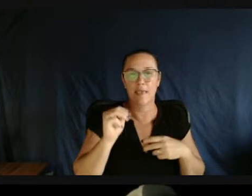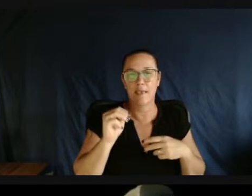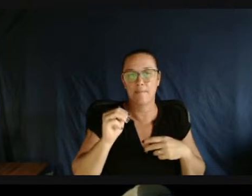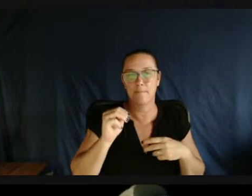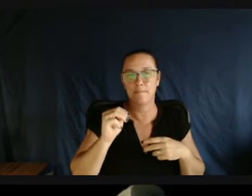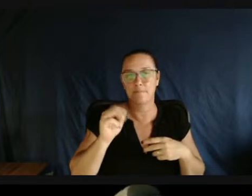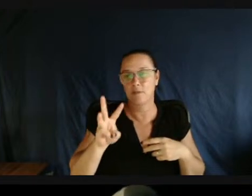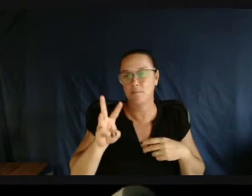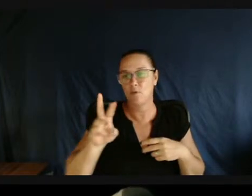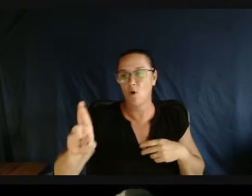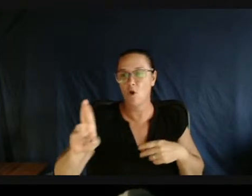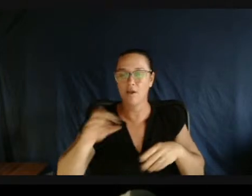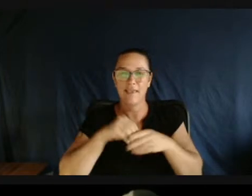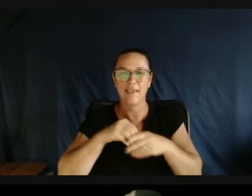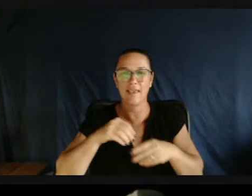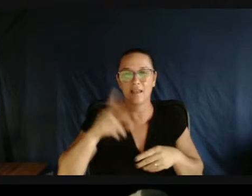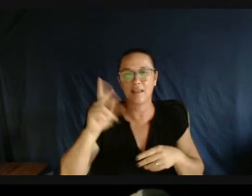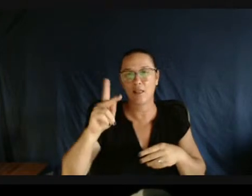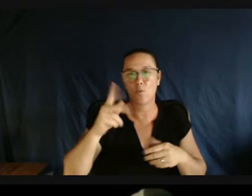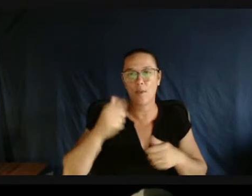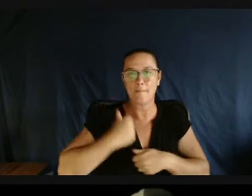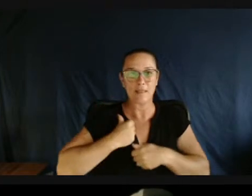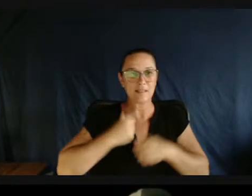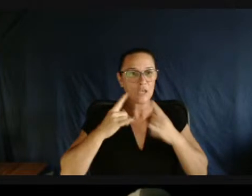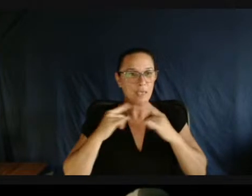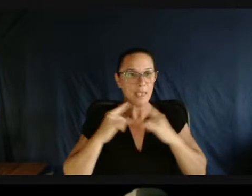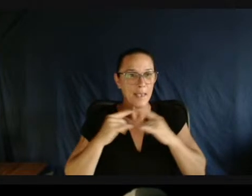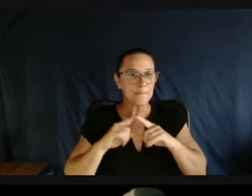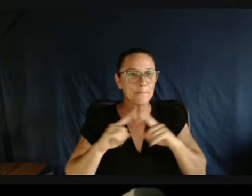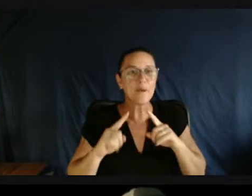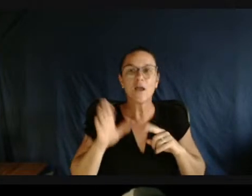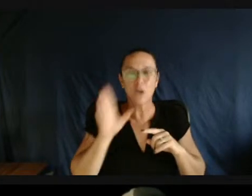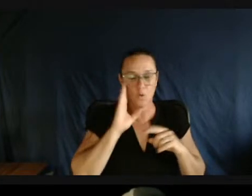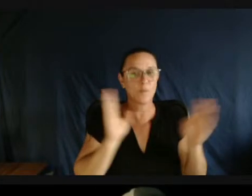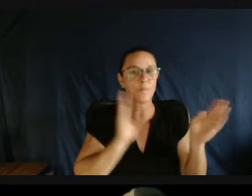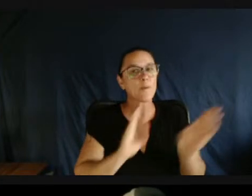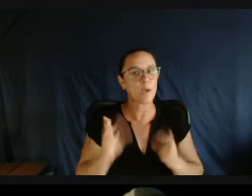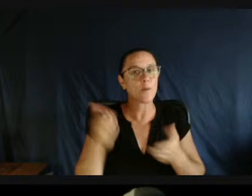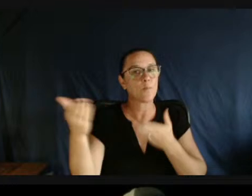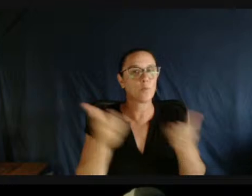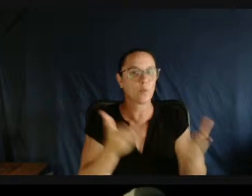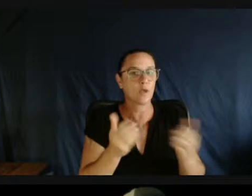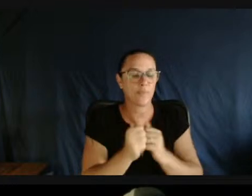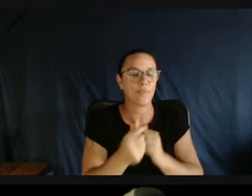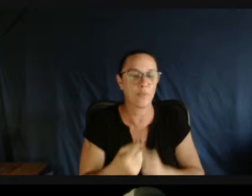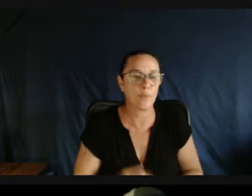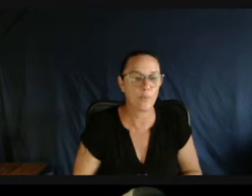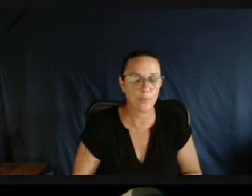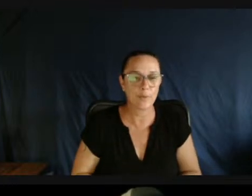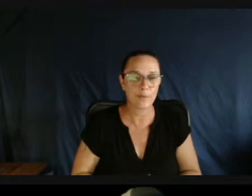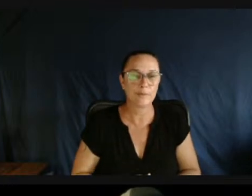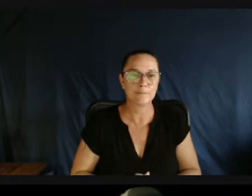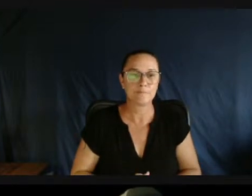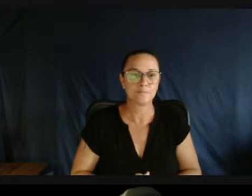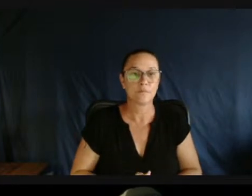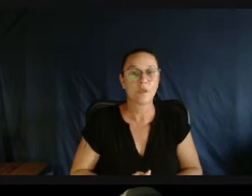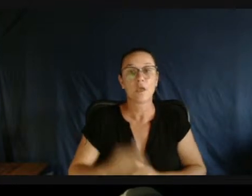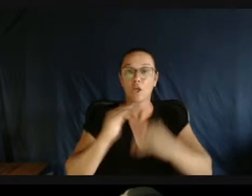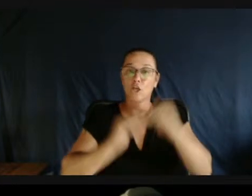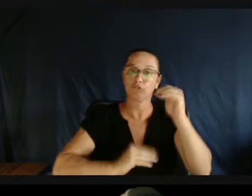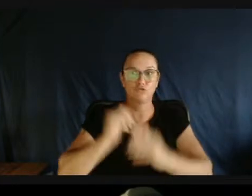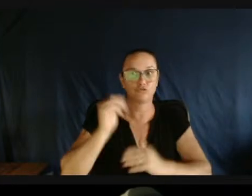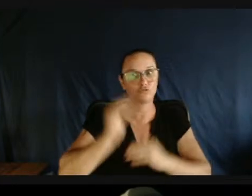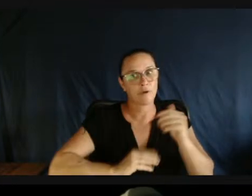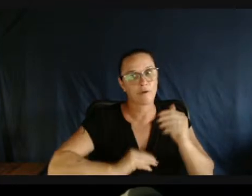in the Kīlauea military camp. But I would prepare with your own water while you're up there. And construction,